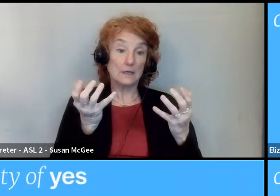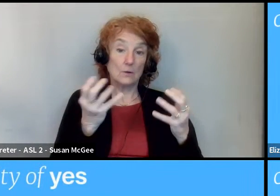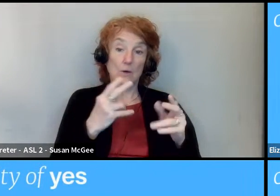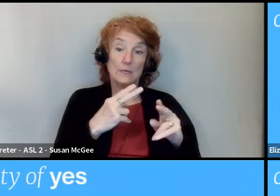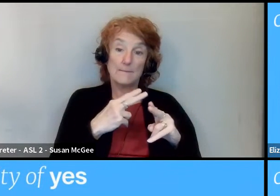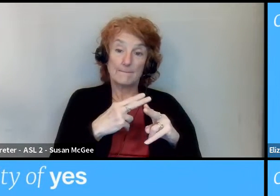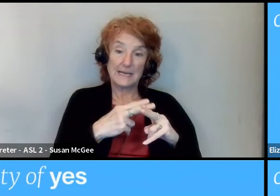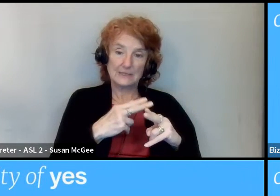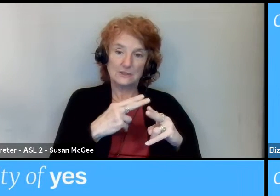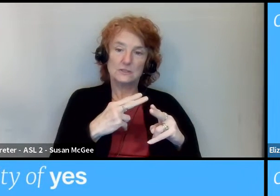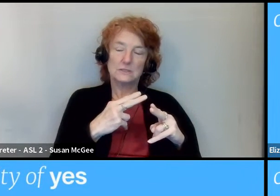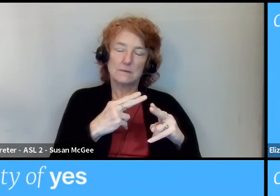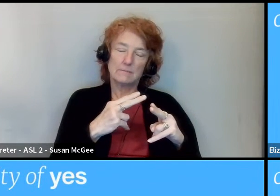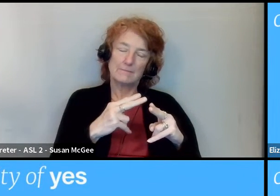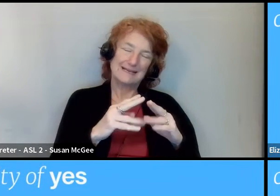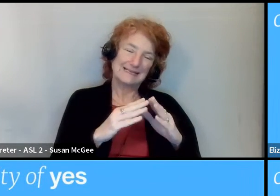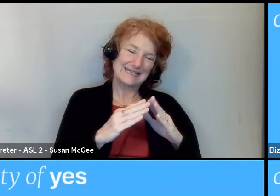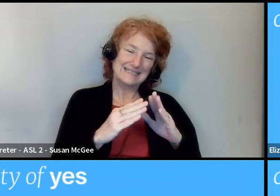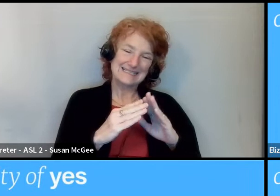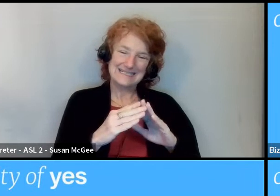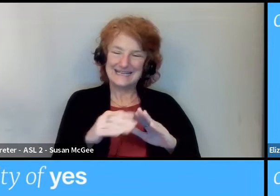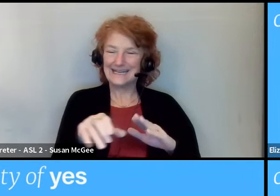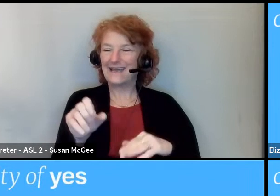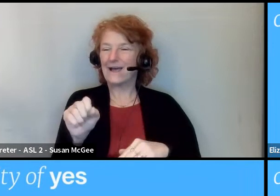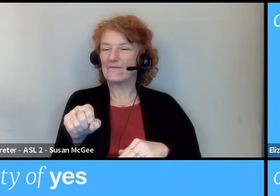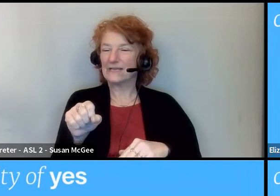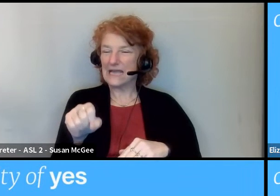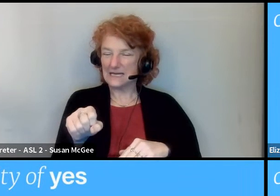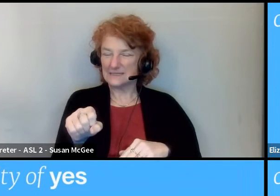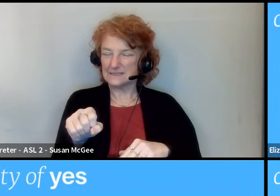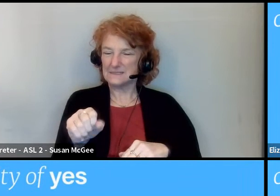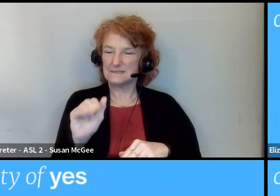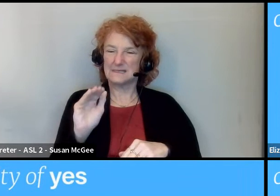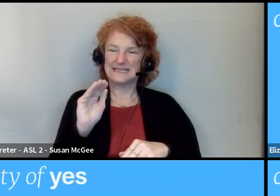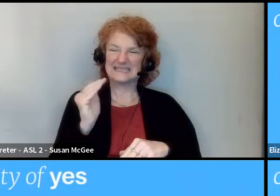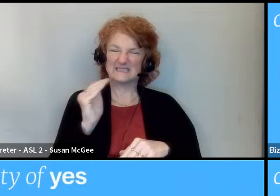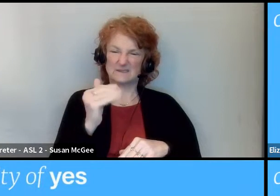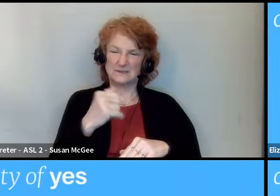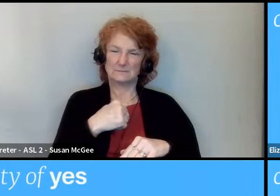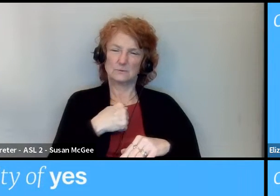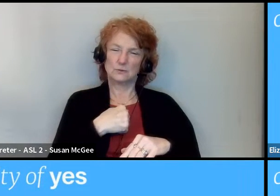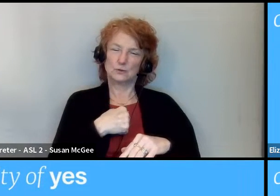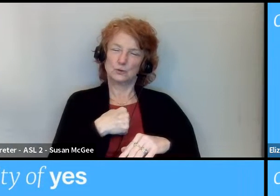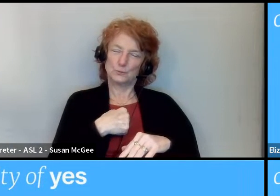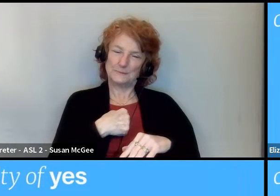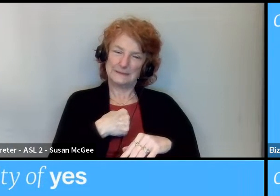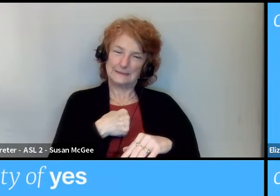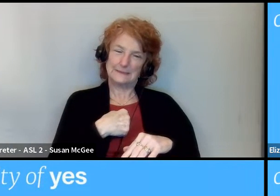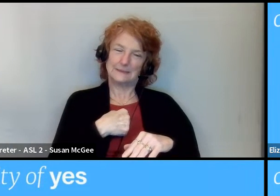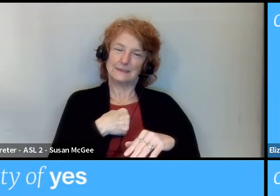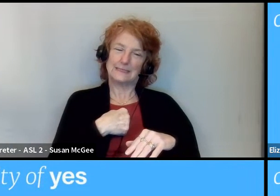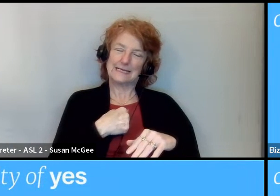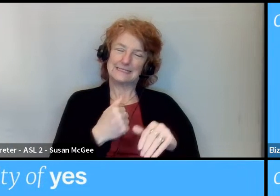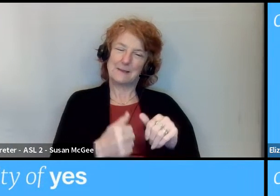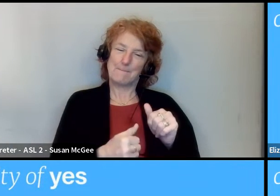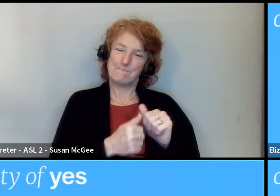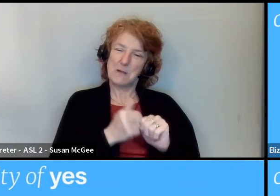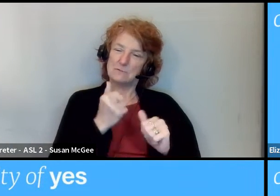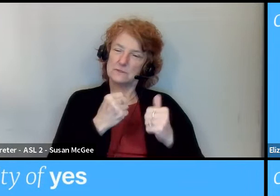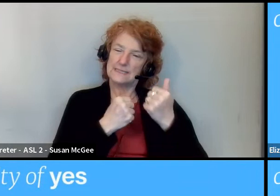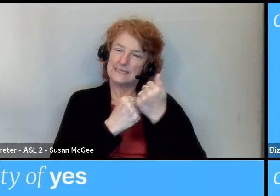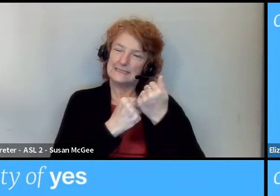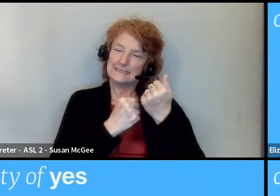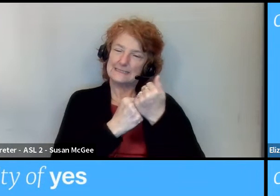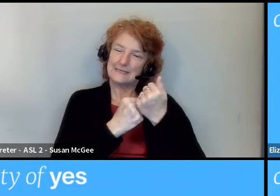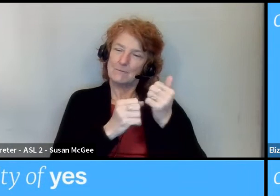something about the City of Yes. It seems to me that the City of Yes is predominantly to the developers.